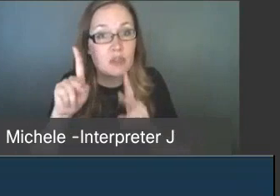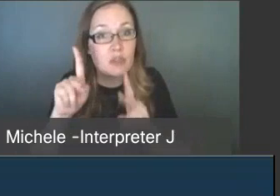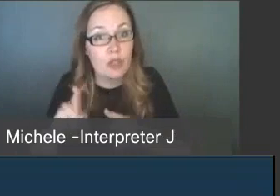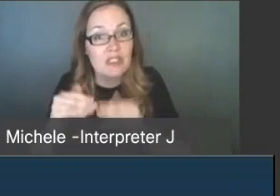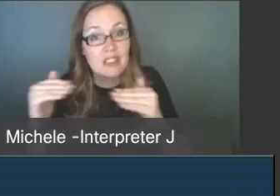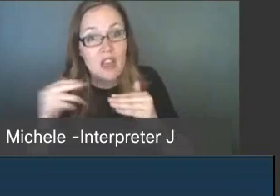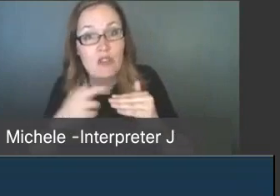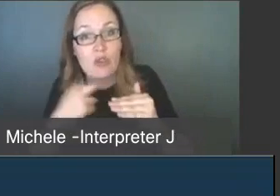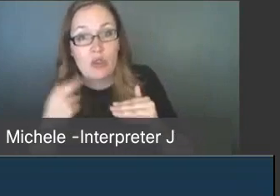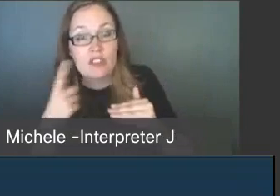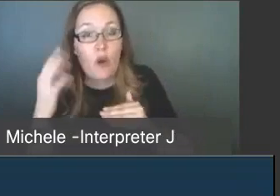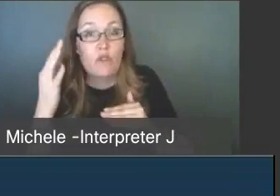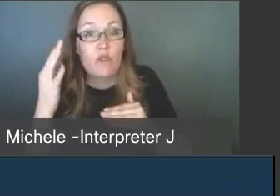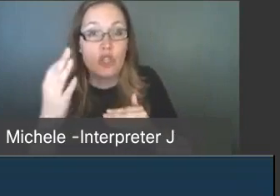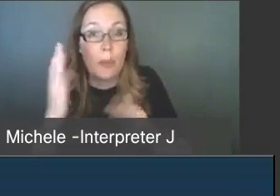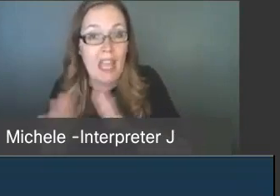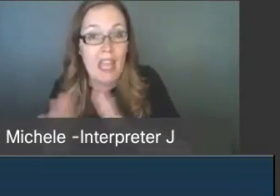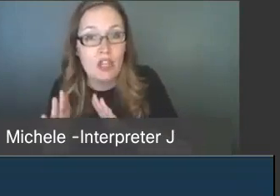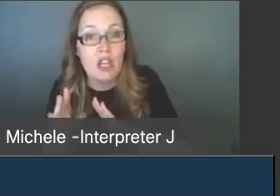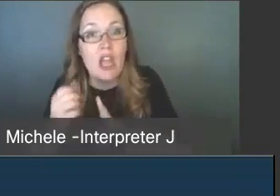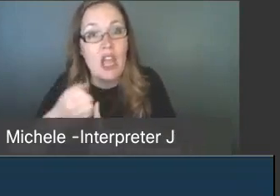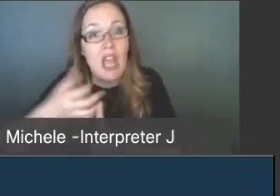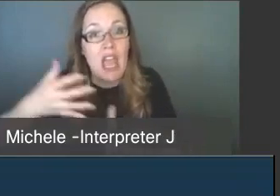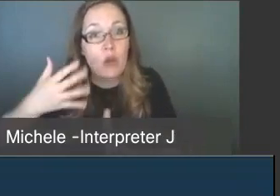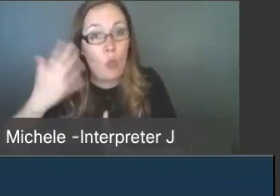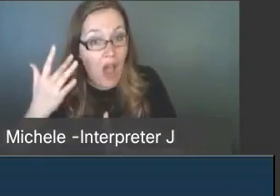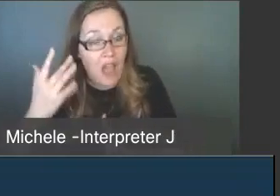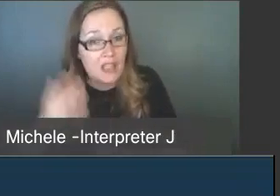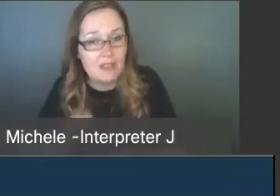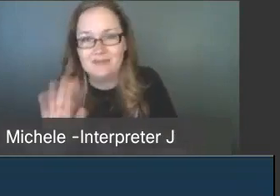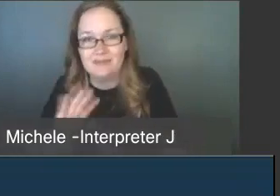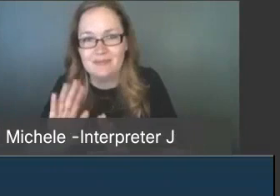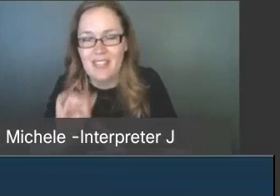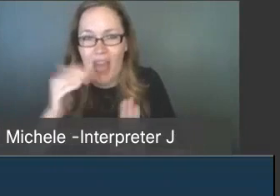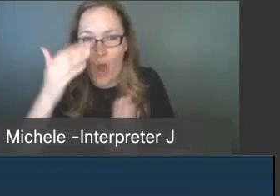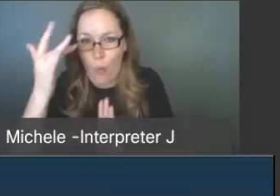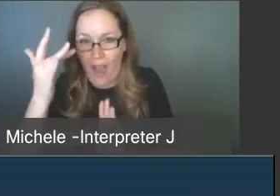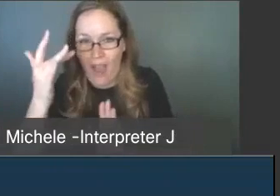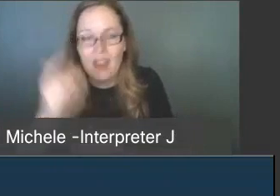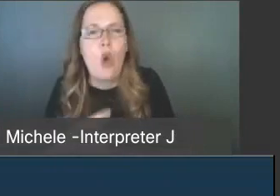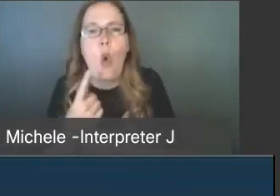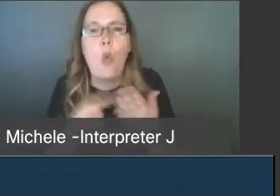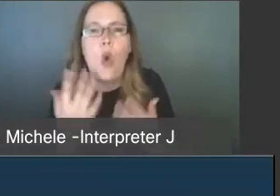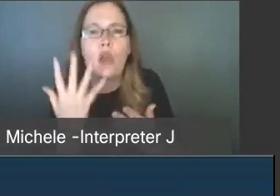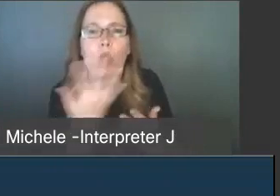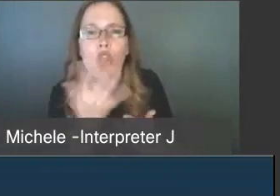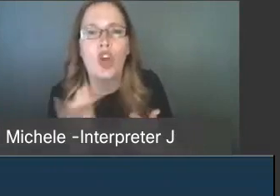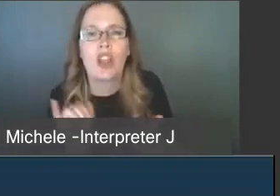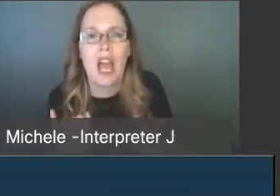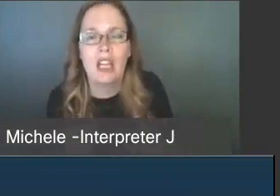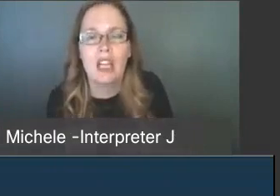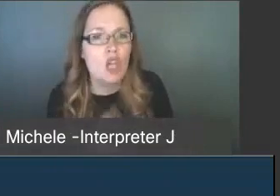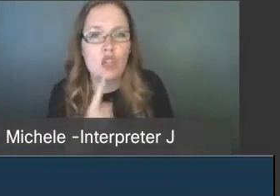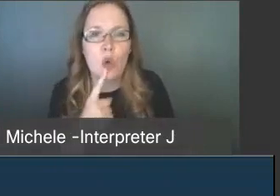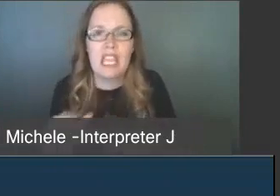future behavior and why? And not why, but what that would look like. So don't just say